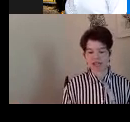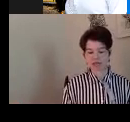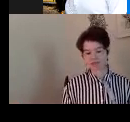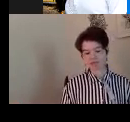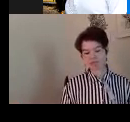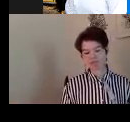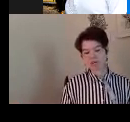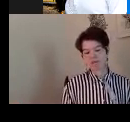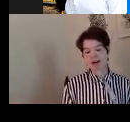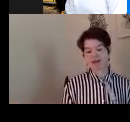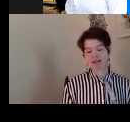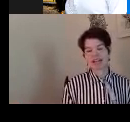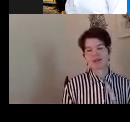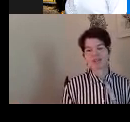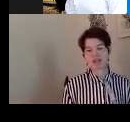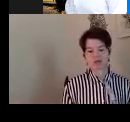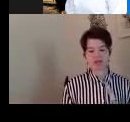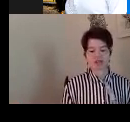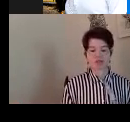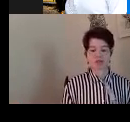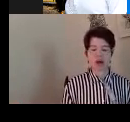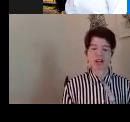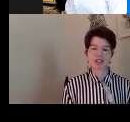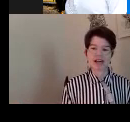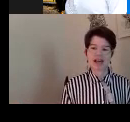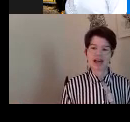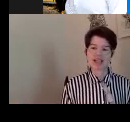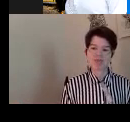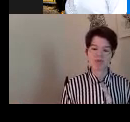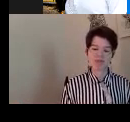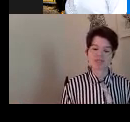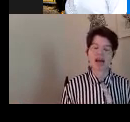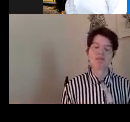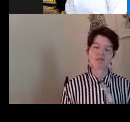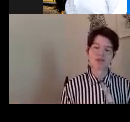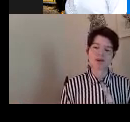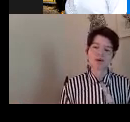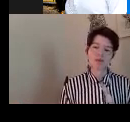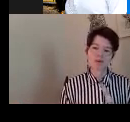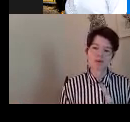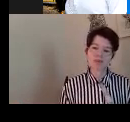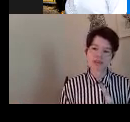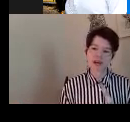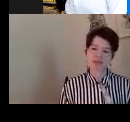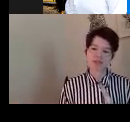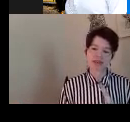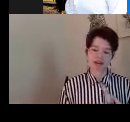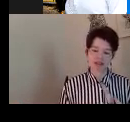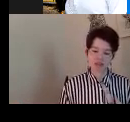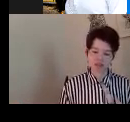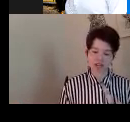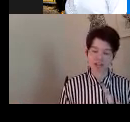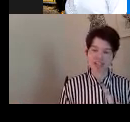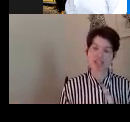ADA. About 1,000 other protesters watched as members of ADAPT threw themselves out